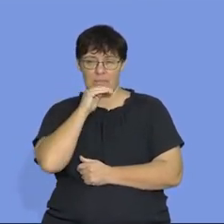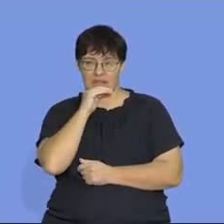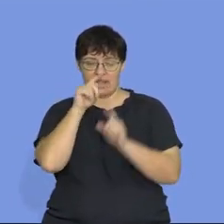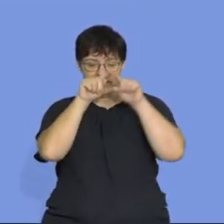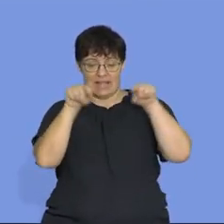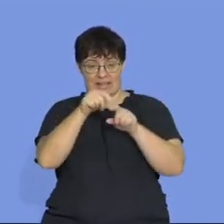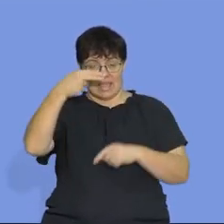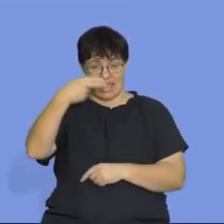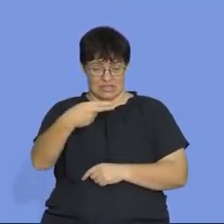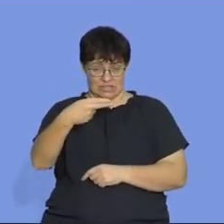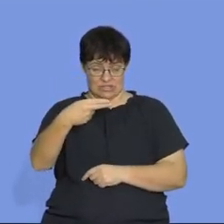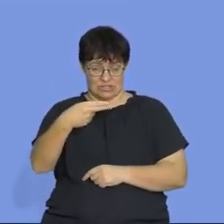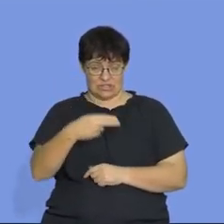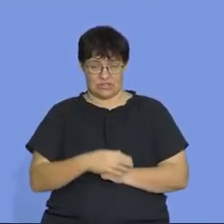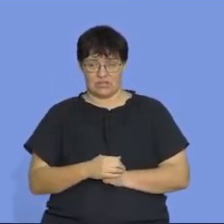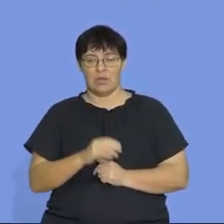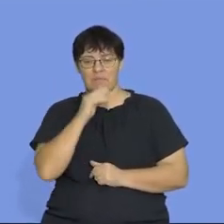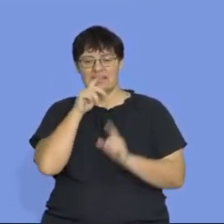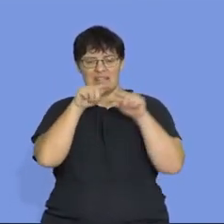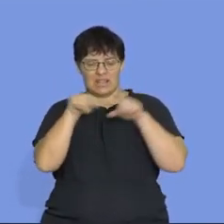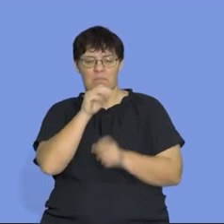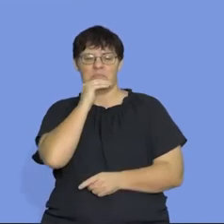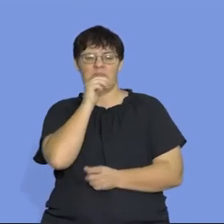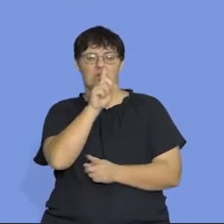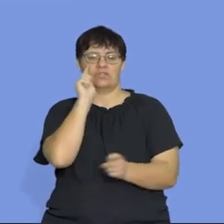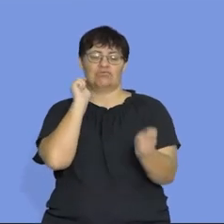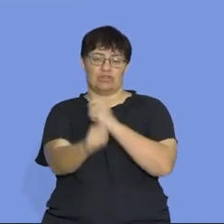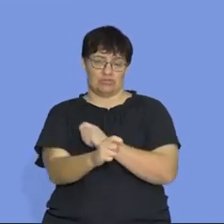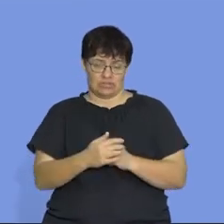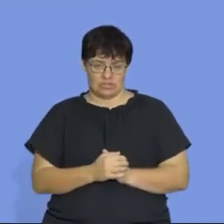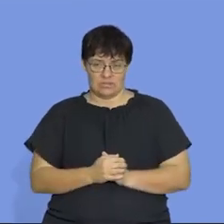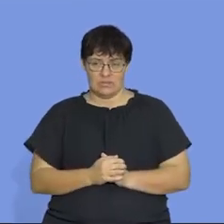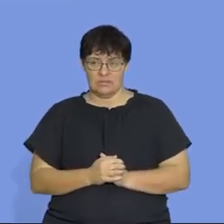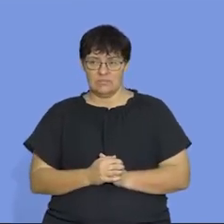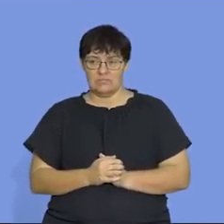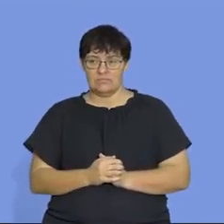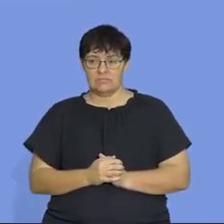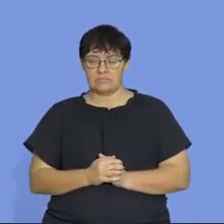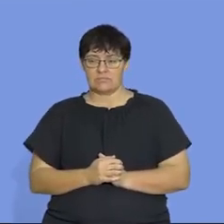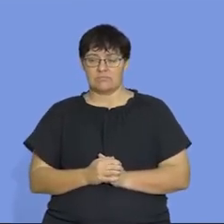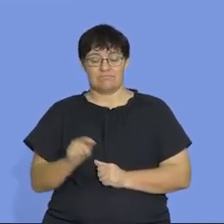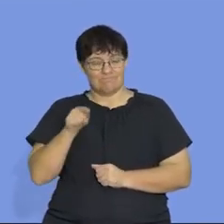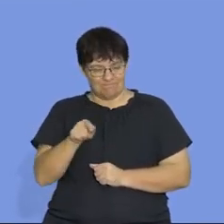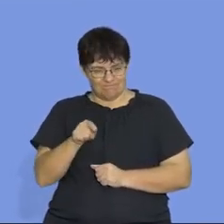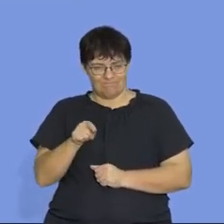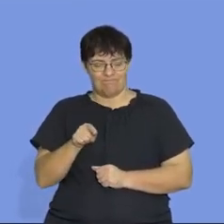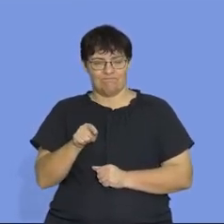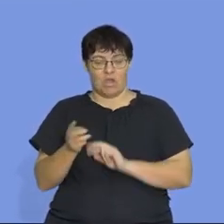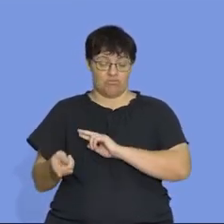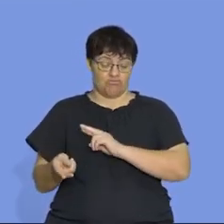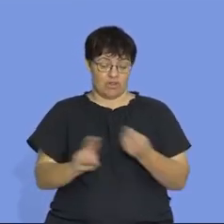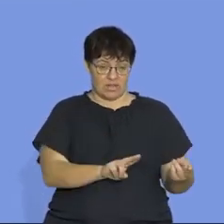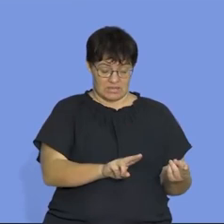so delta suggests change, okay? So enthalpy change is the heat of reaction. So we